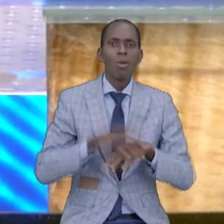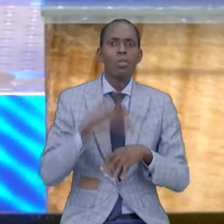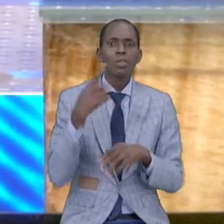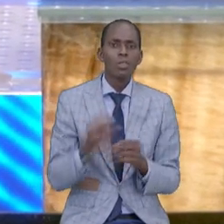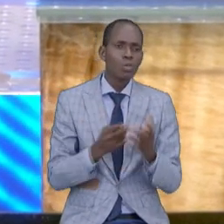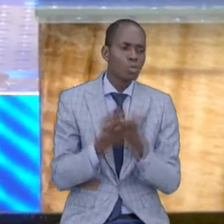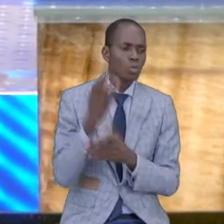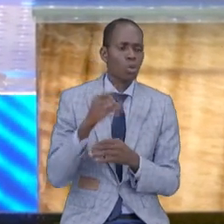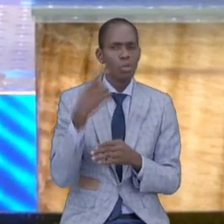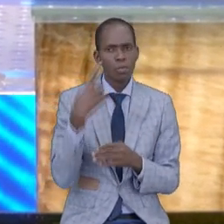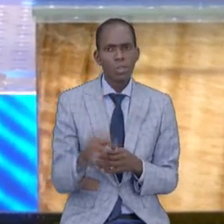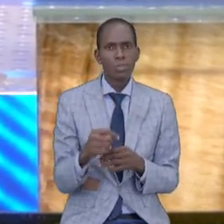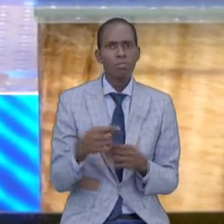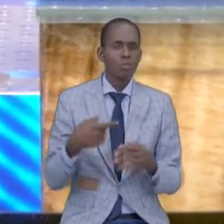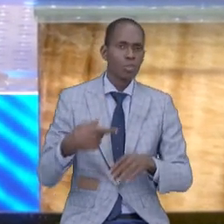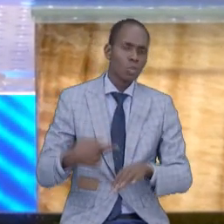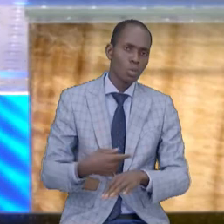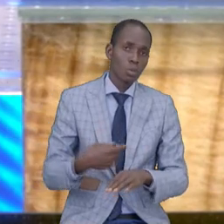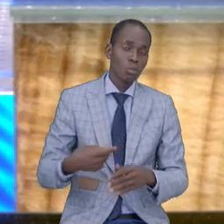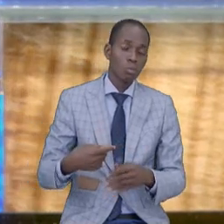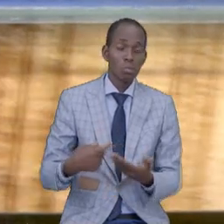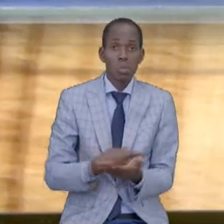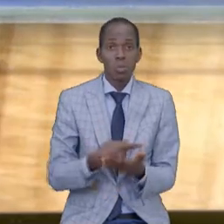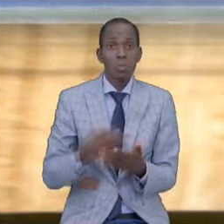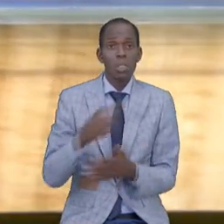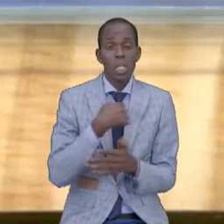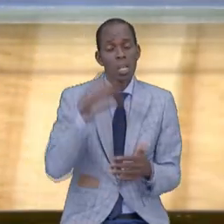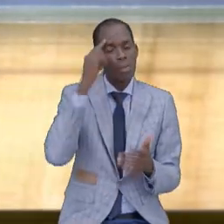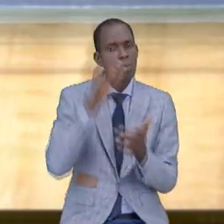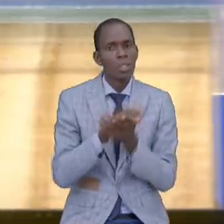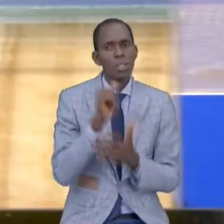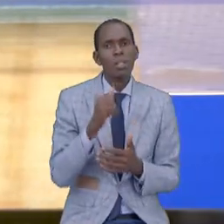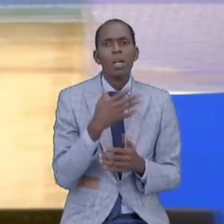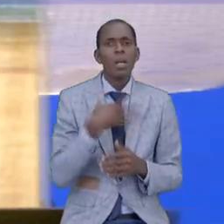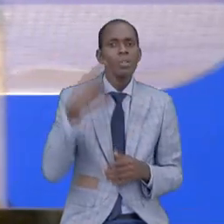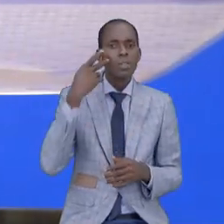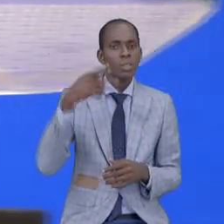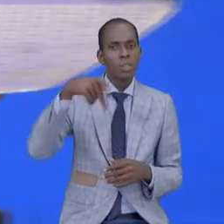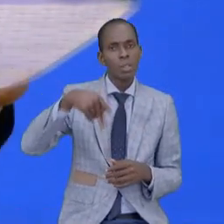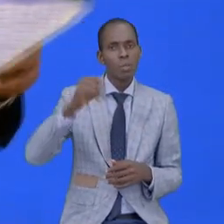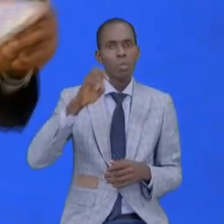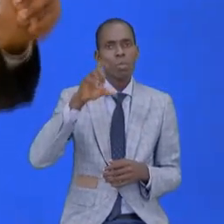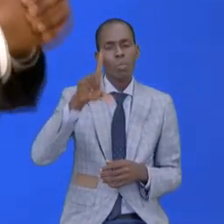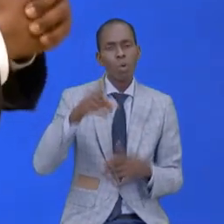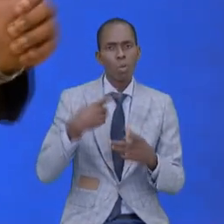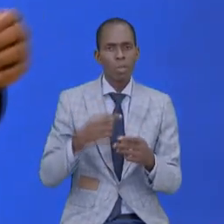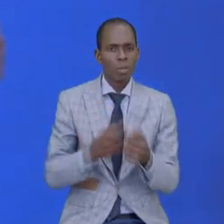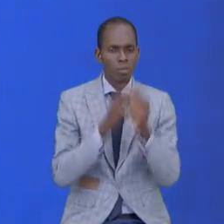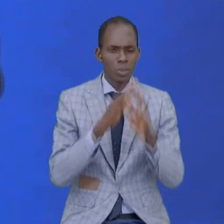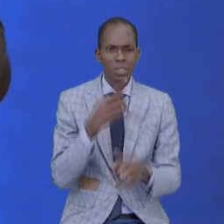gospel they have believed. And so, Paul the apostle said, this is